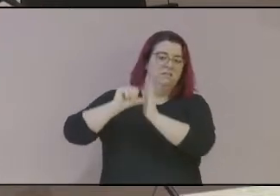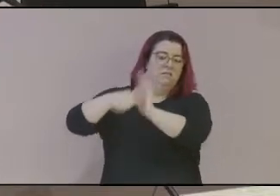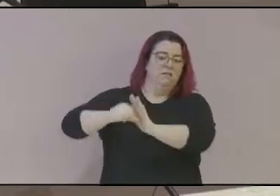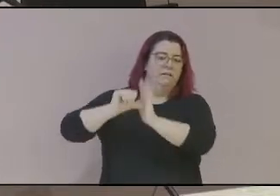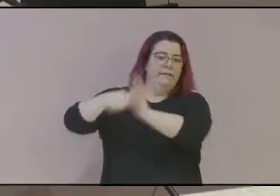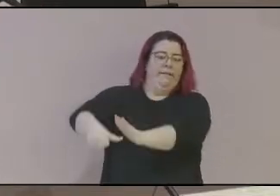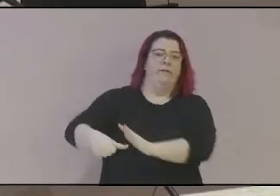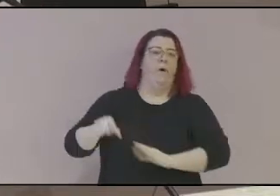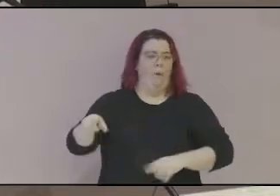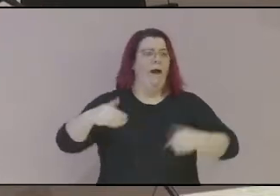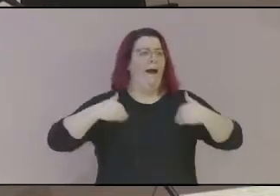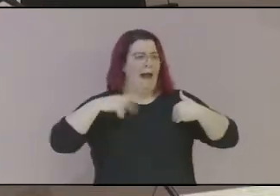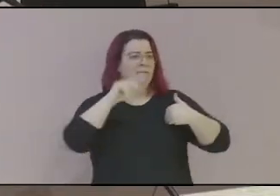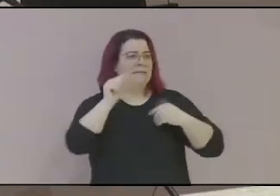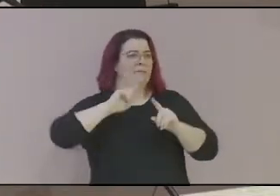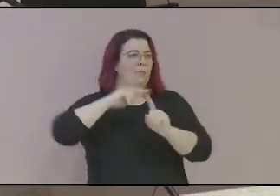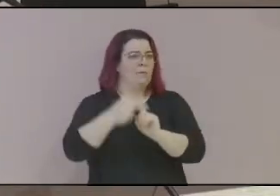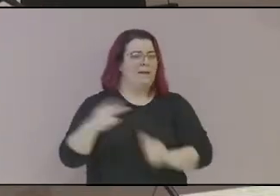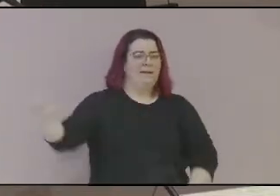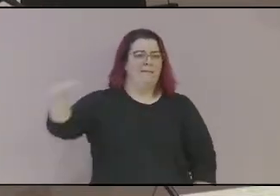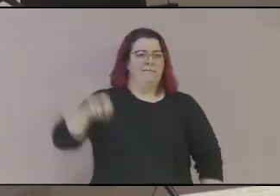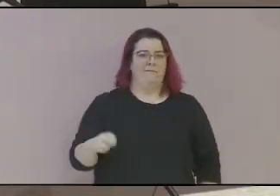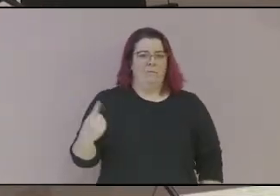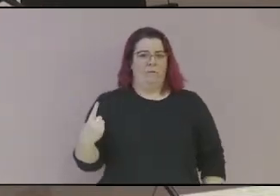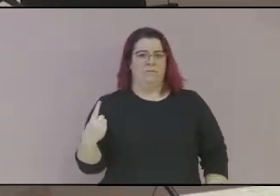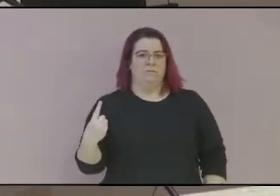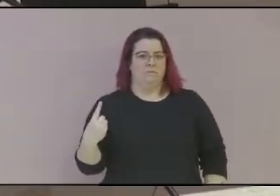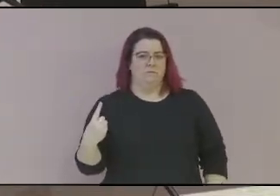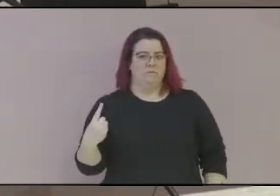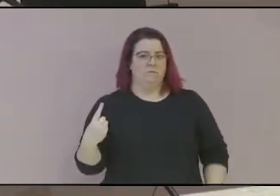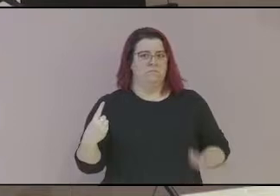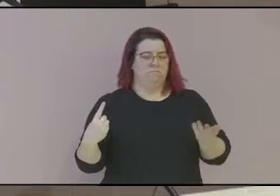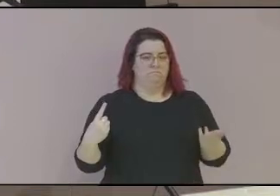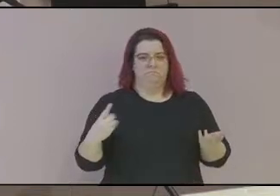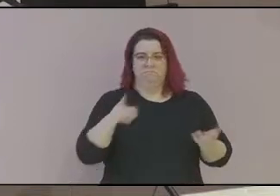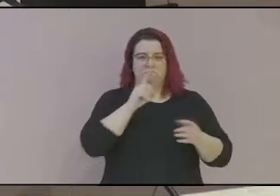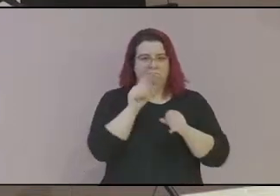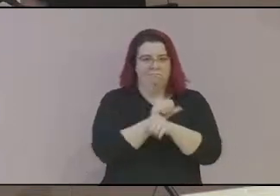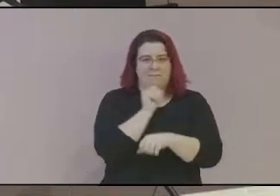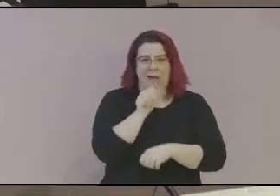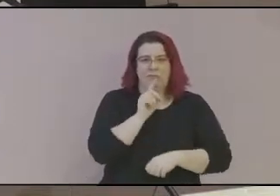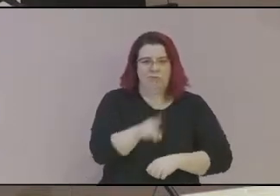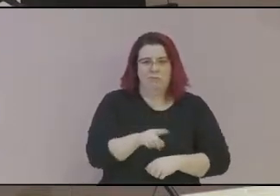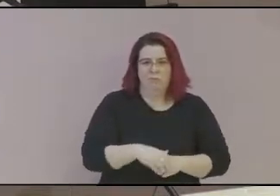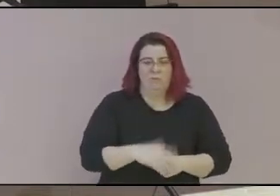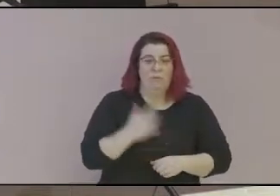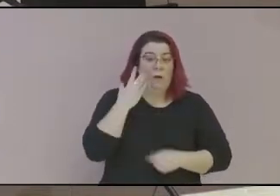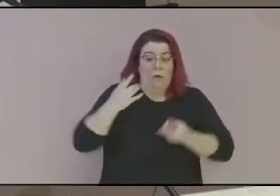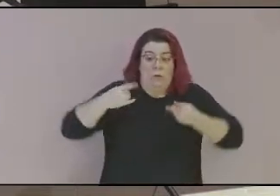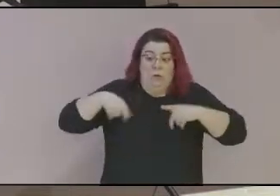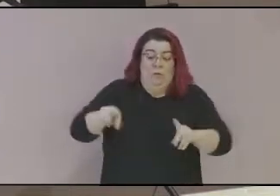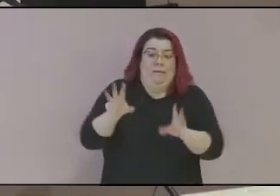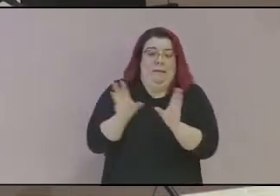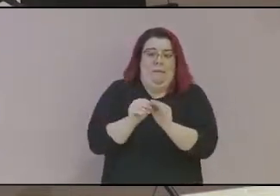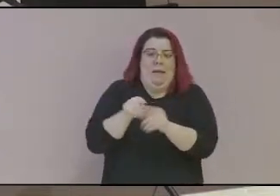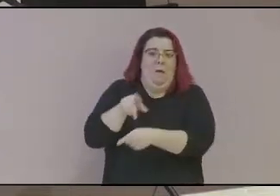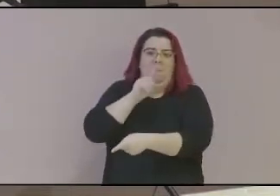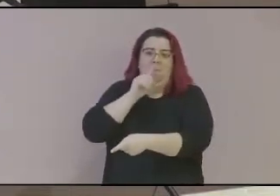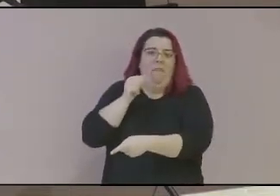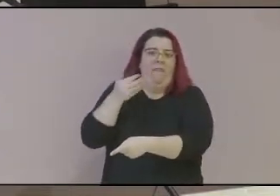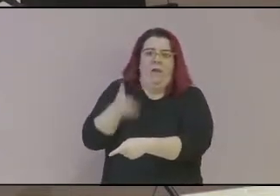disabled perspectives included in the guidelines, but that's not true. She wasn't there at those meetings. She joined at the end